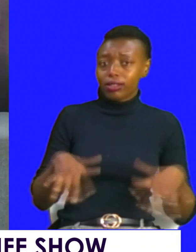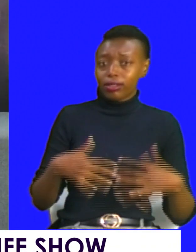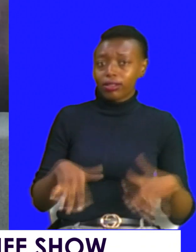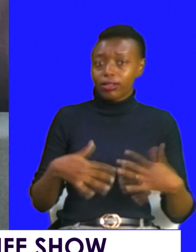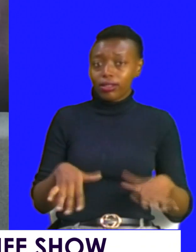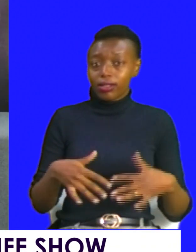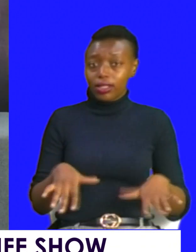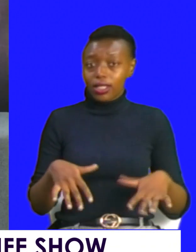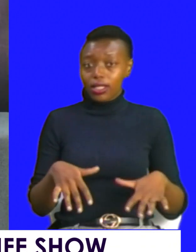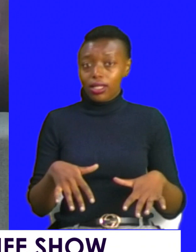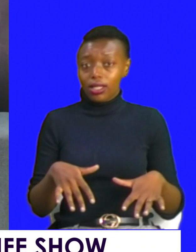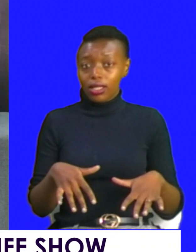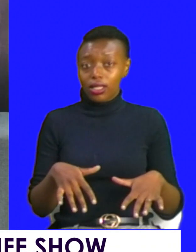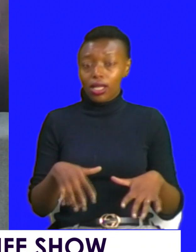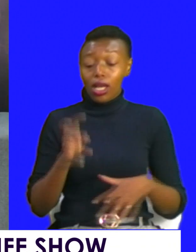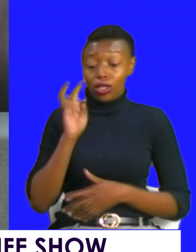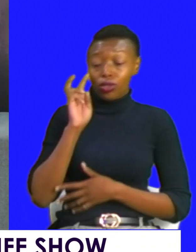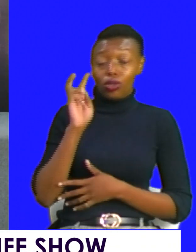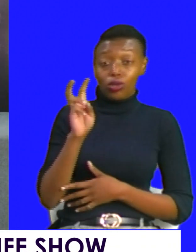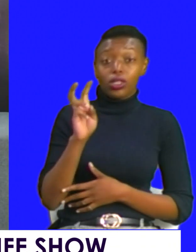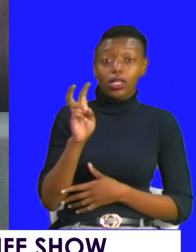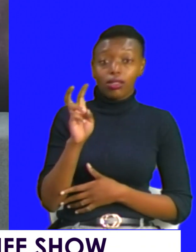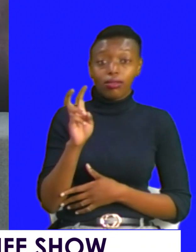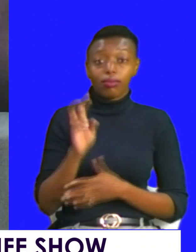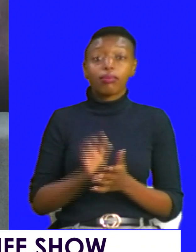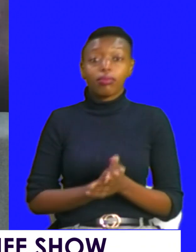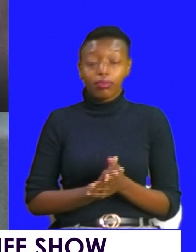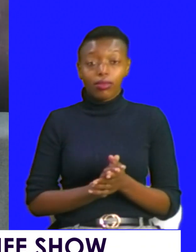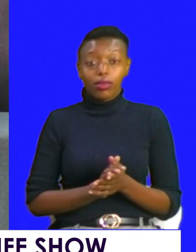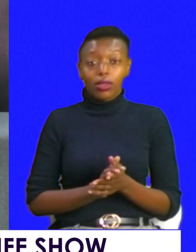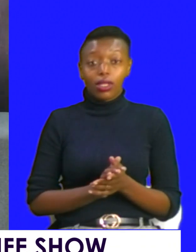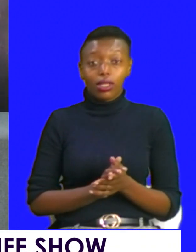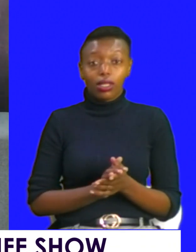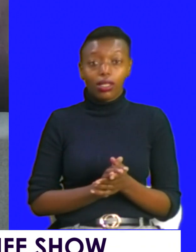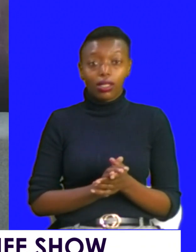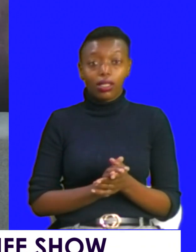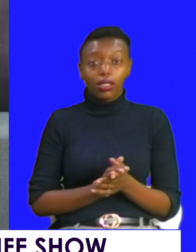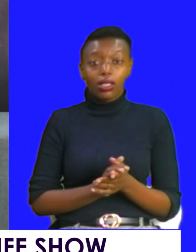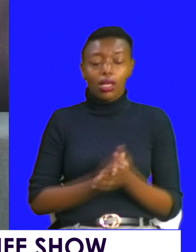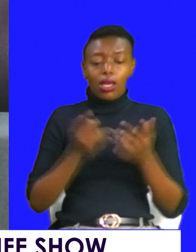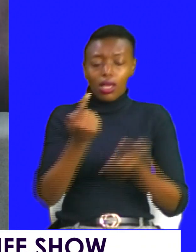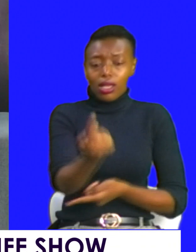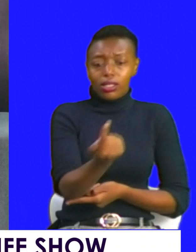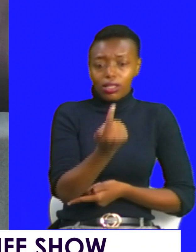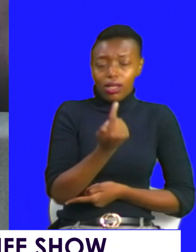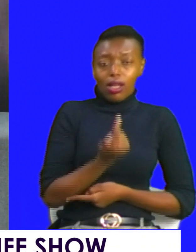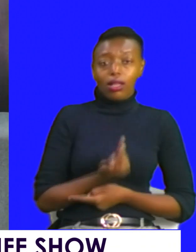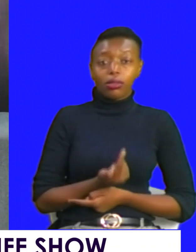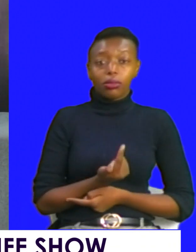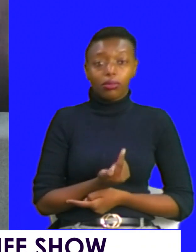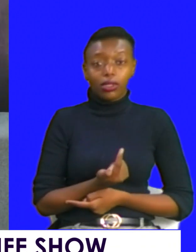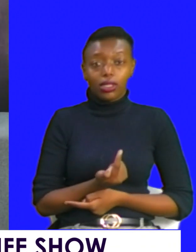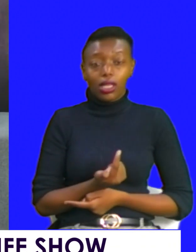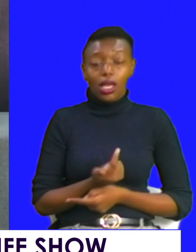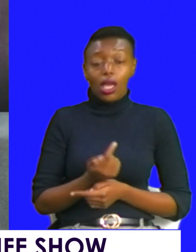the part and looking the part. Okay. Right. So actually, it is it is a series like in